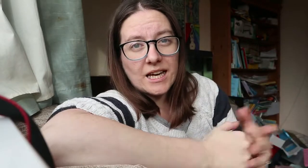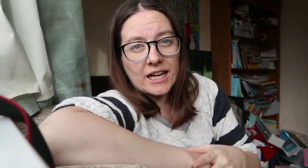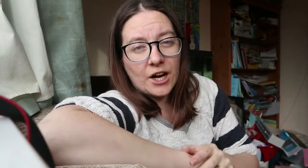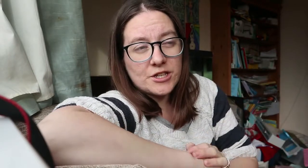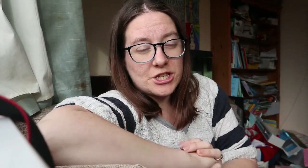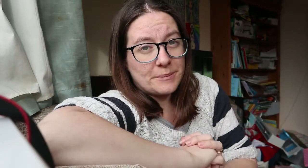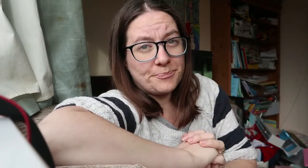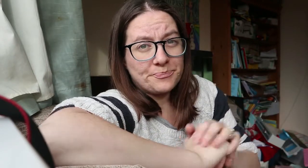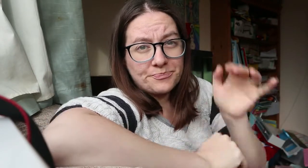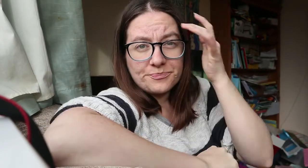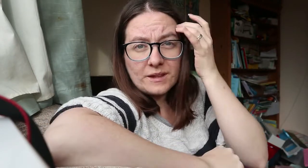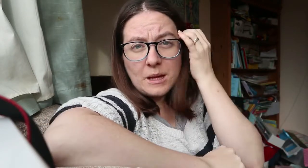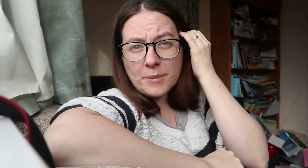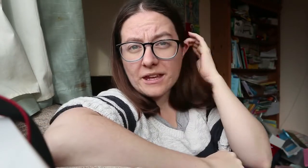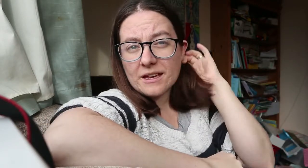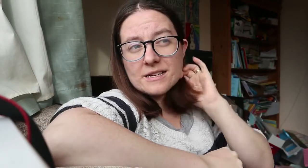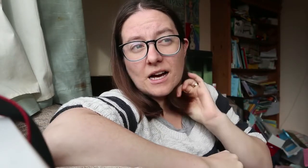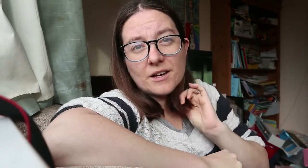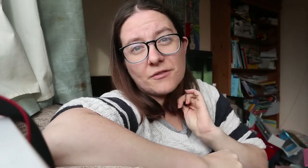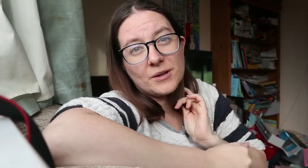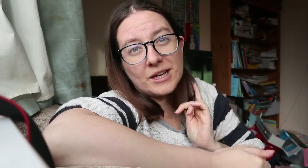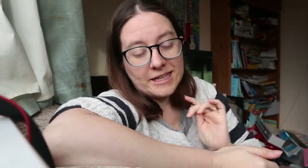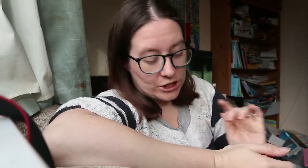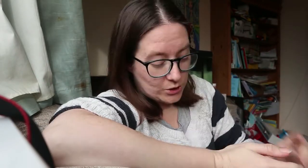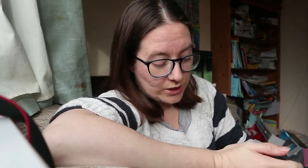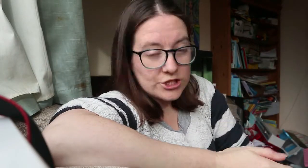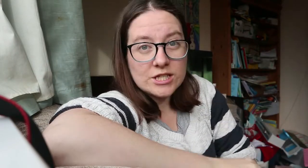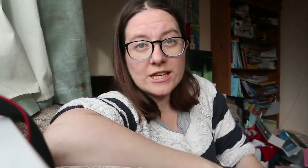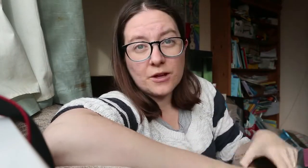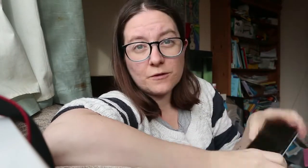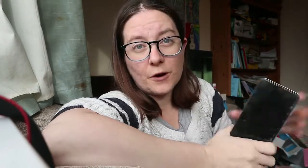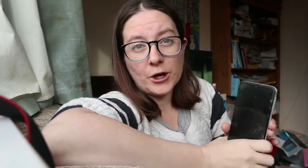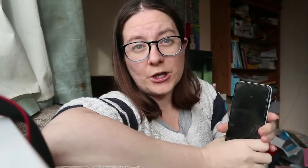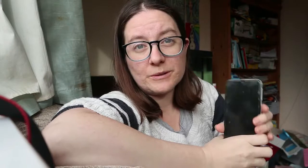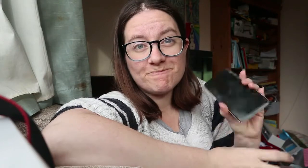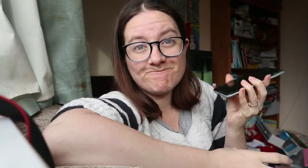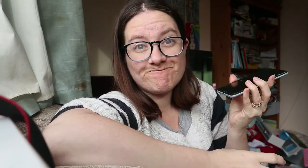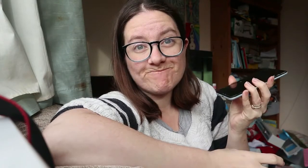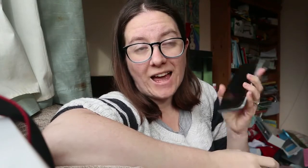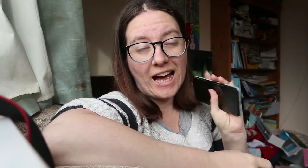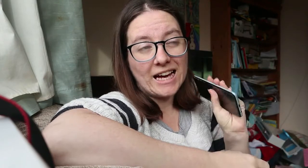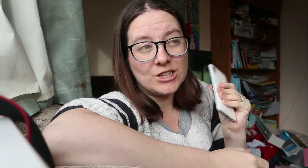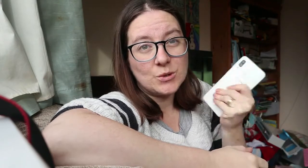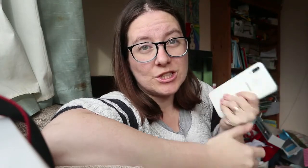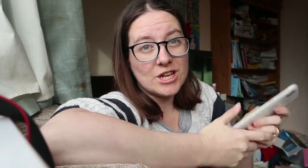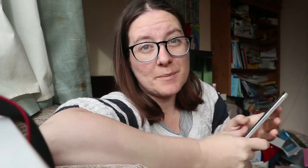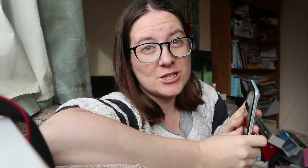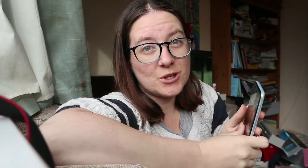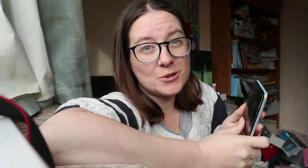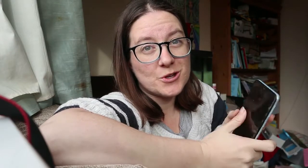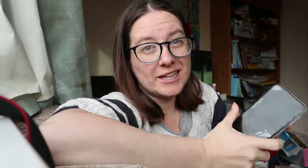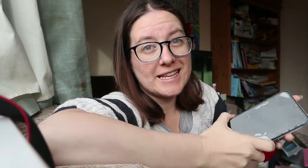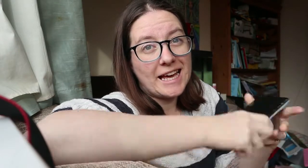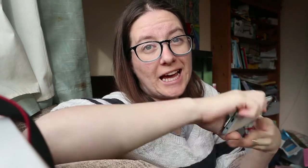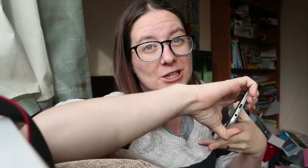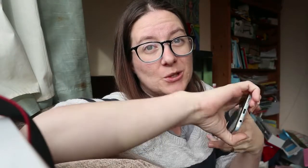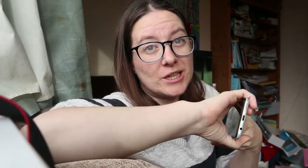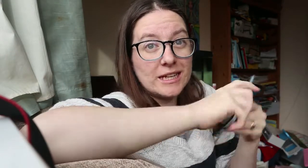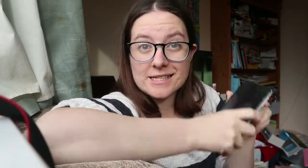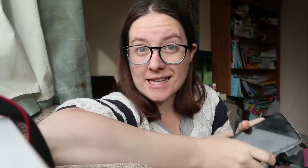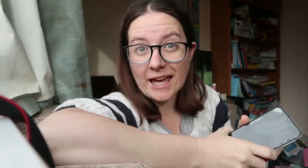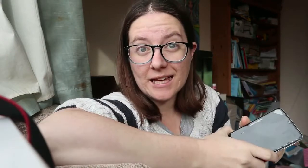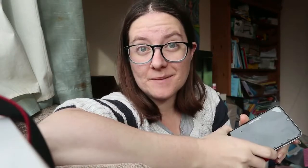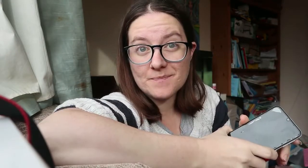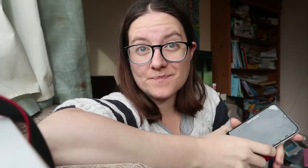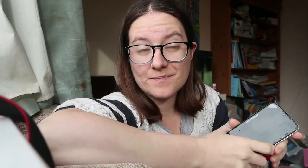wouldn't encourage them. Because I feel like you can just get your phone and you can type into Google Translate and you